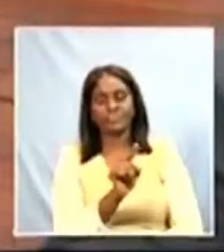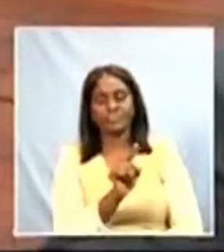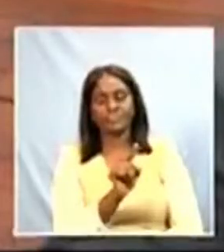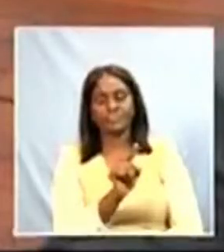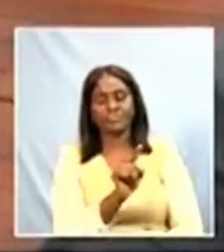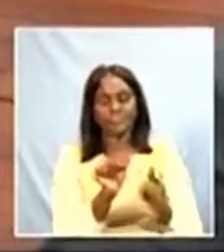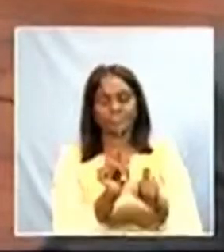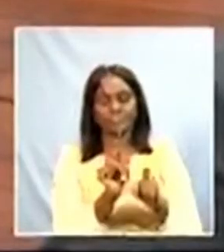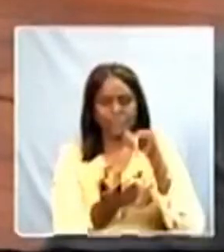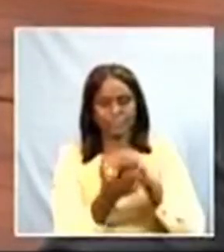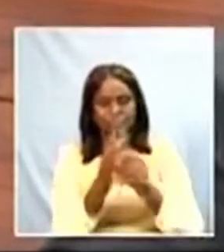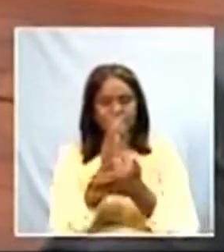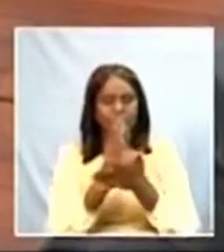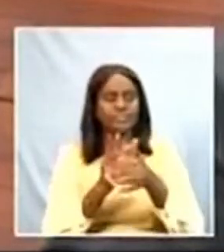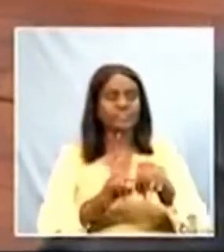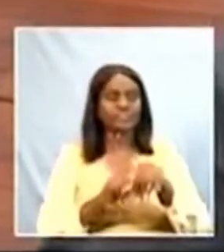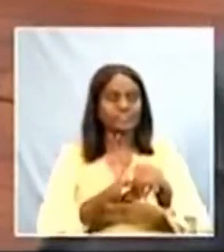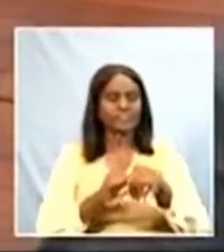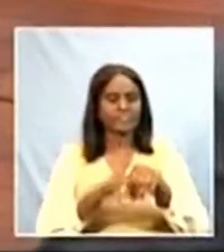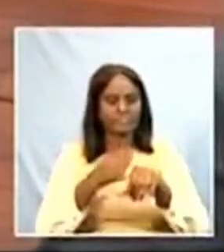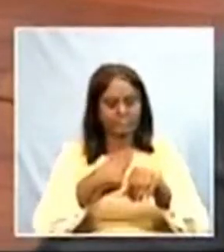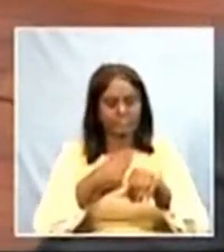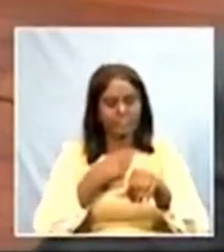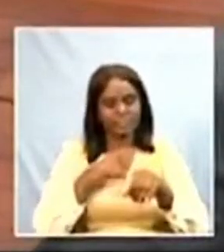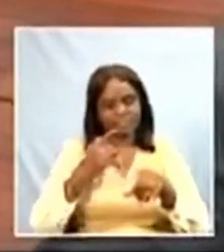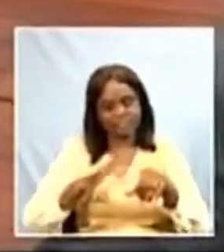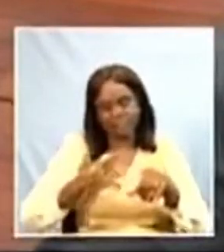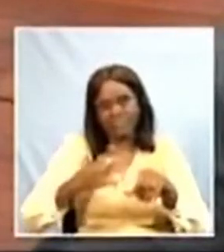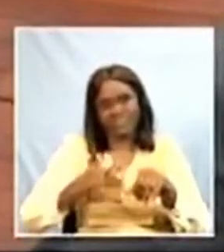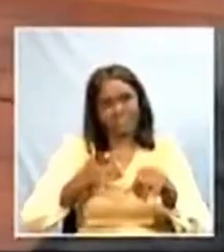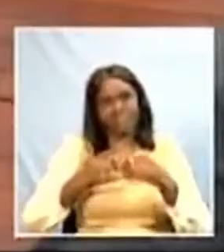and sometimes I feel a little bit